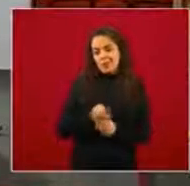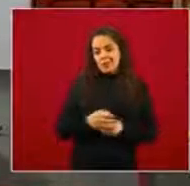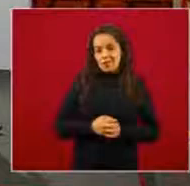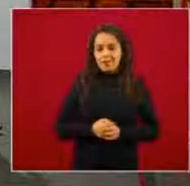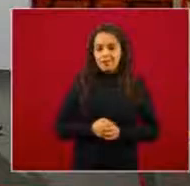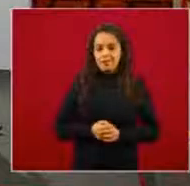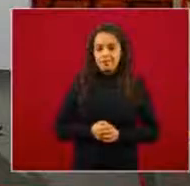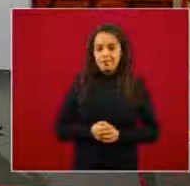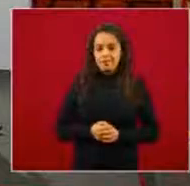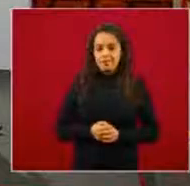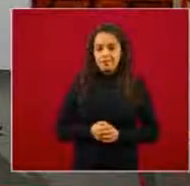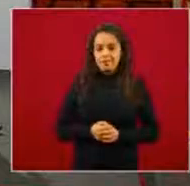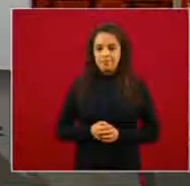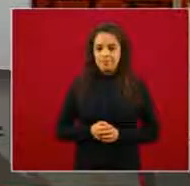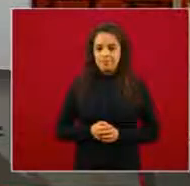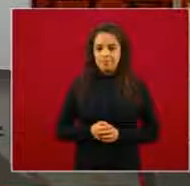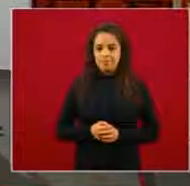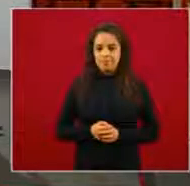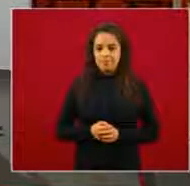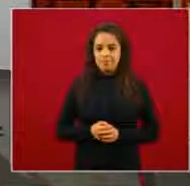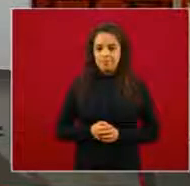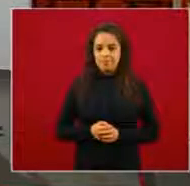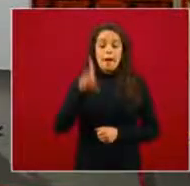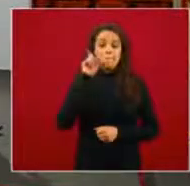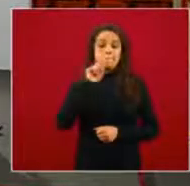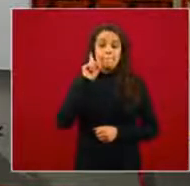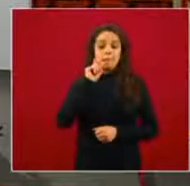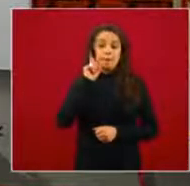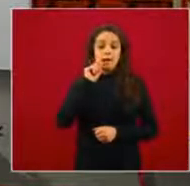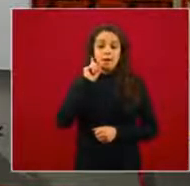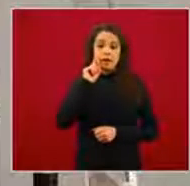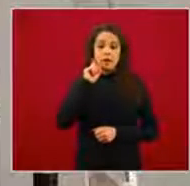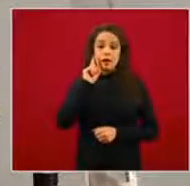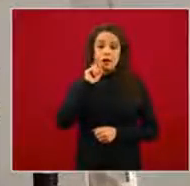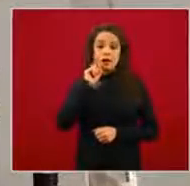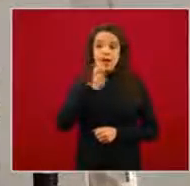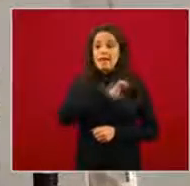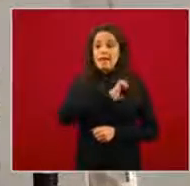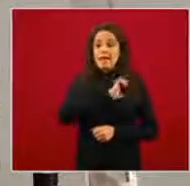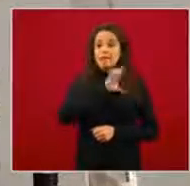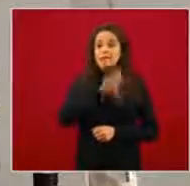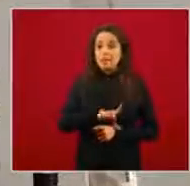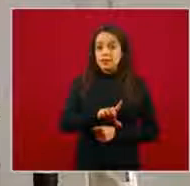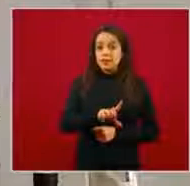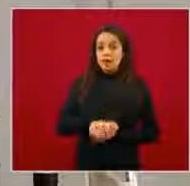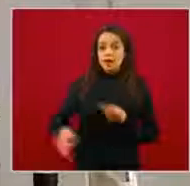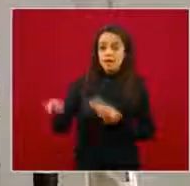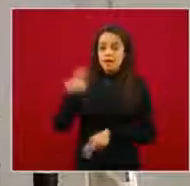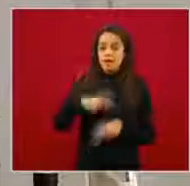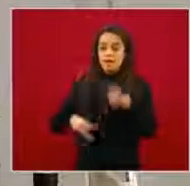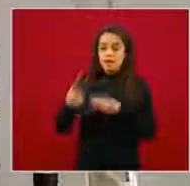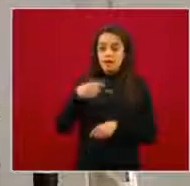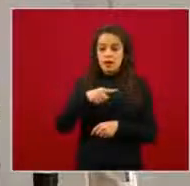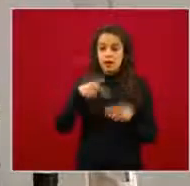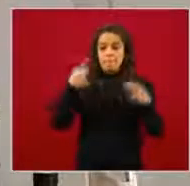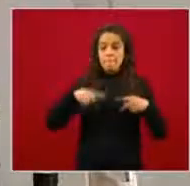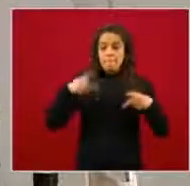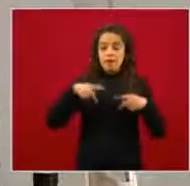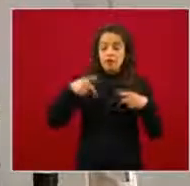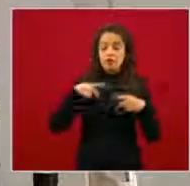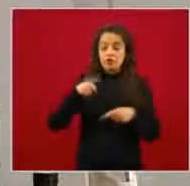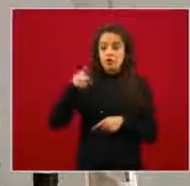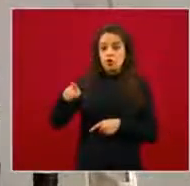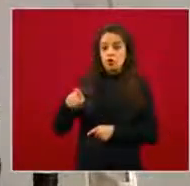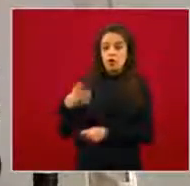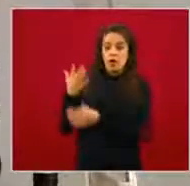later. Tomorrow we are going to have this special event because the ministers